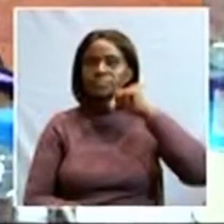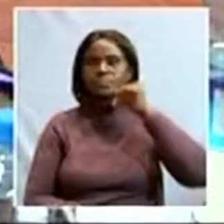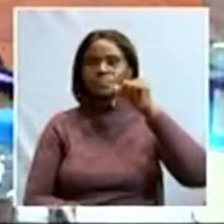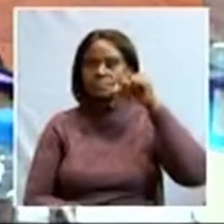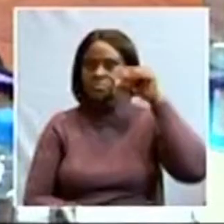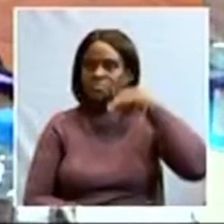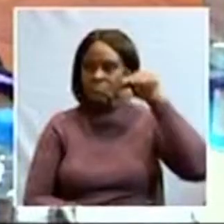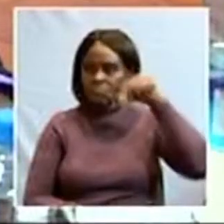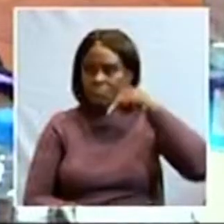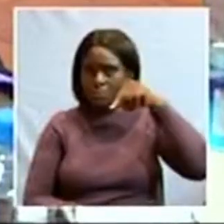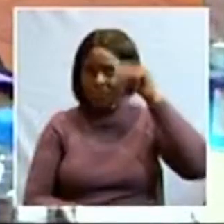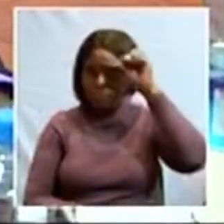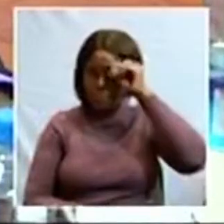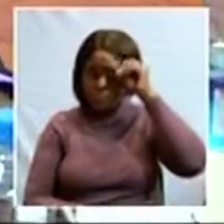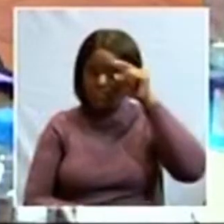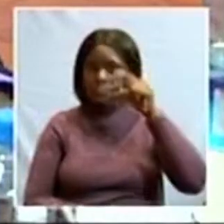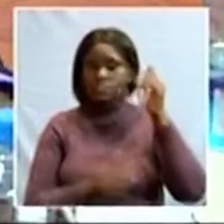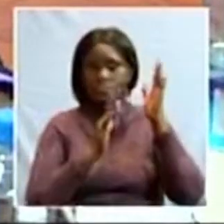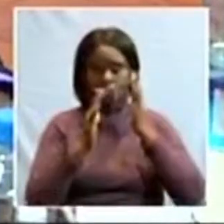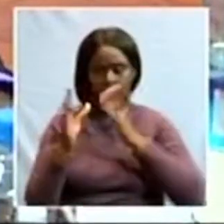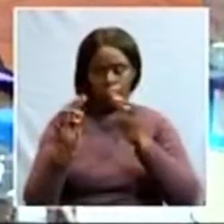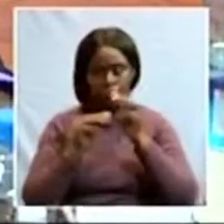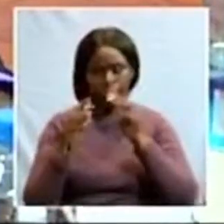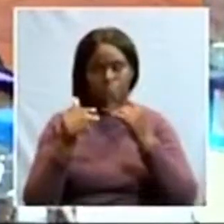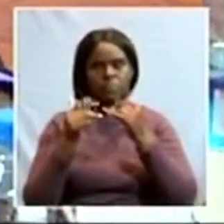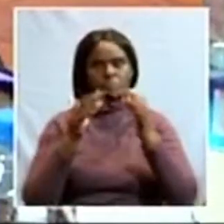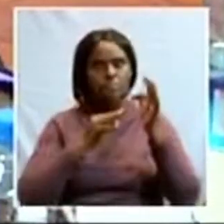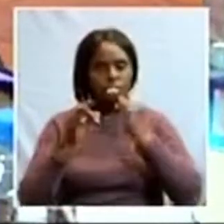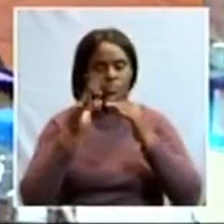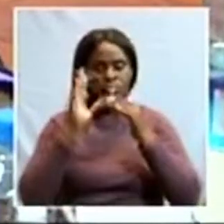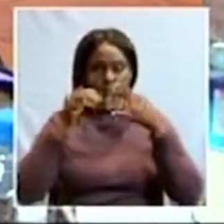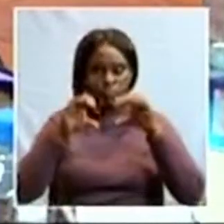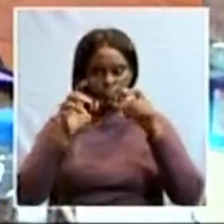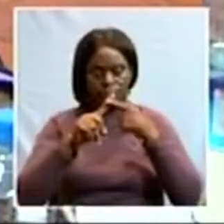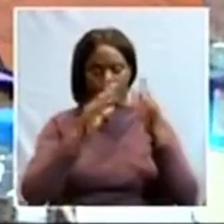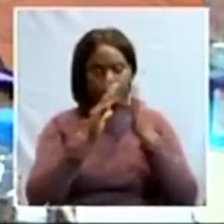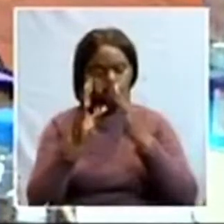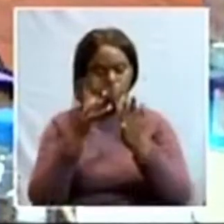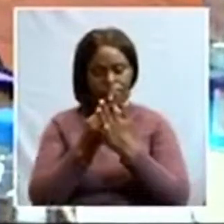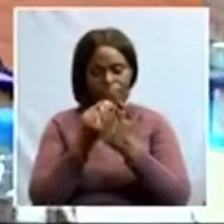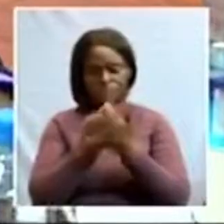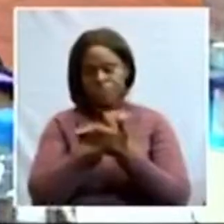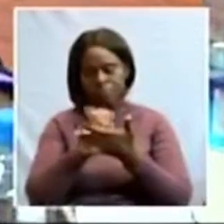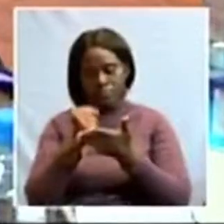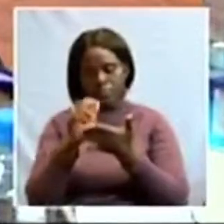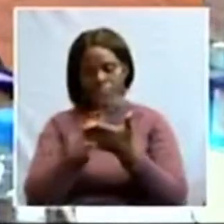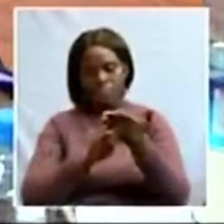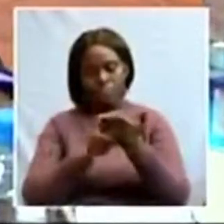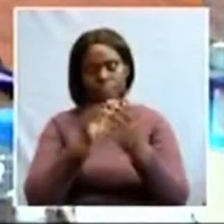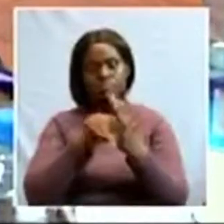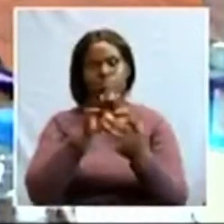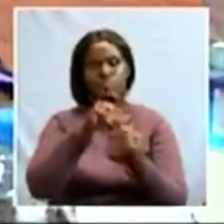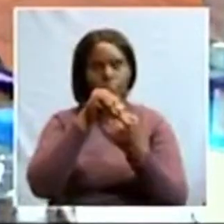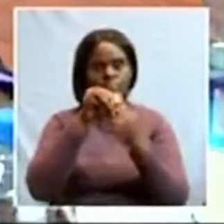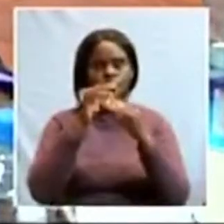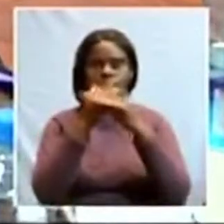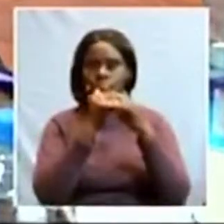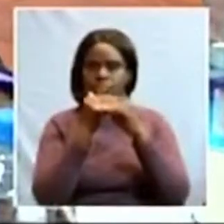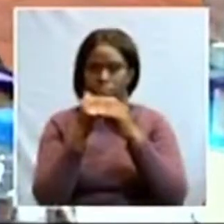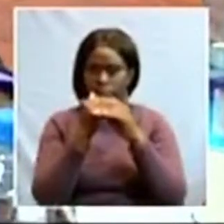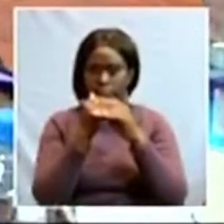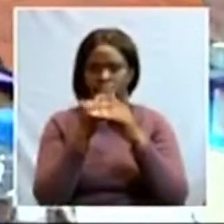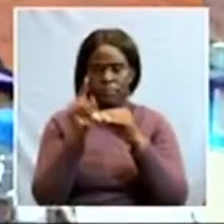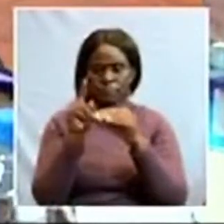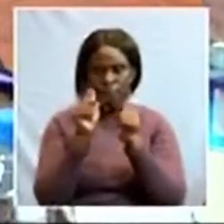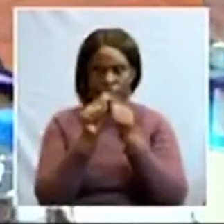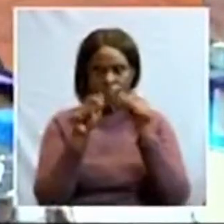unqualified opinion. Remedial measures. Management wishes to state that it will continue to prepare financial statement based on specific standards